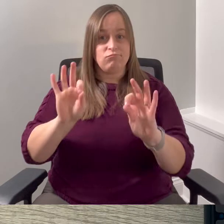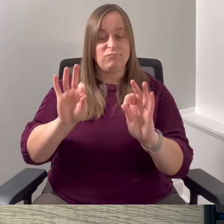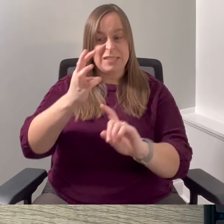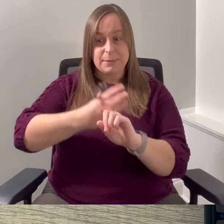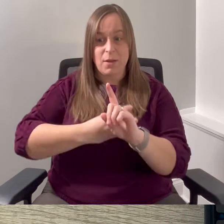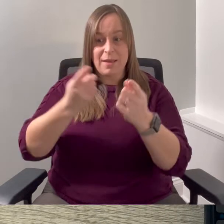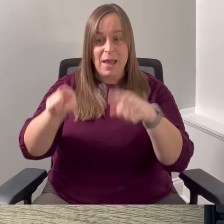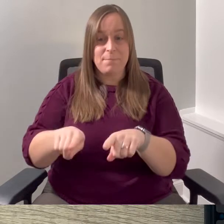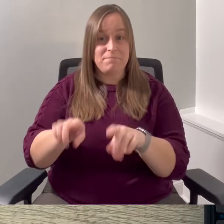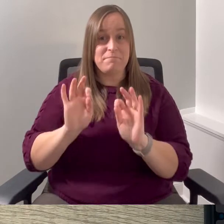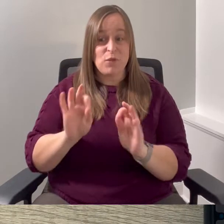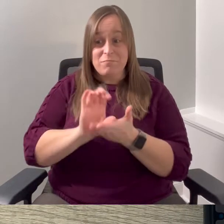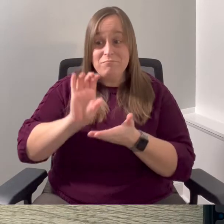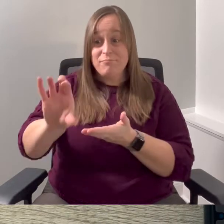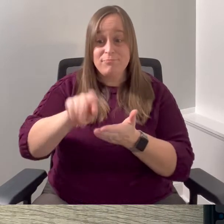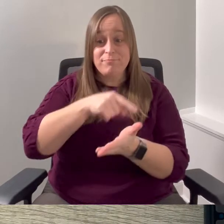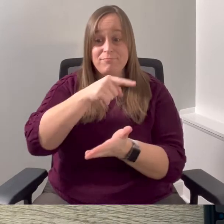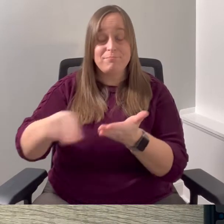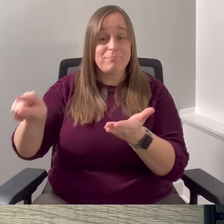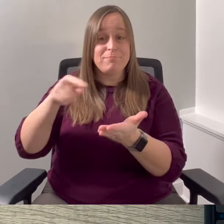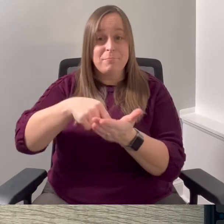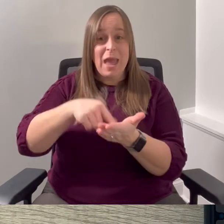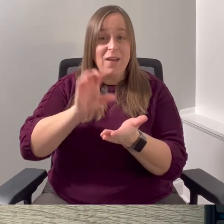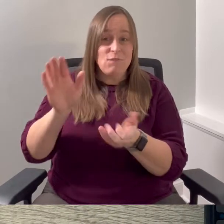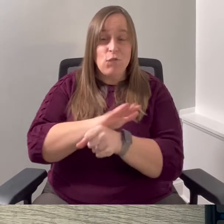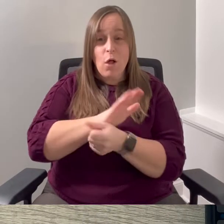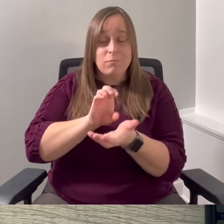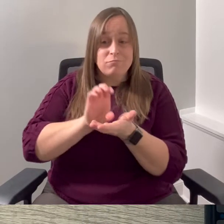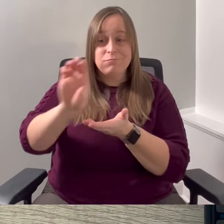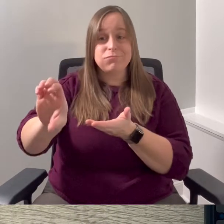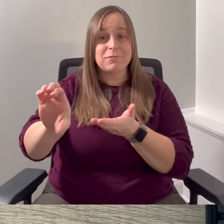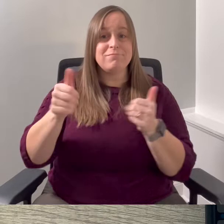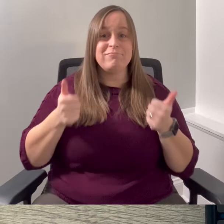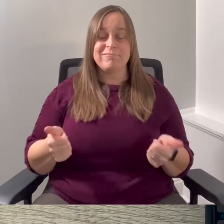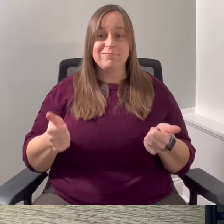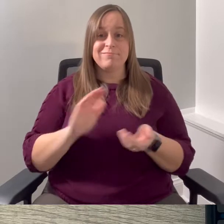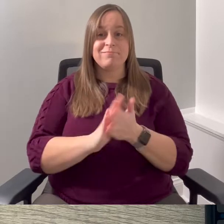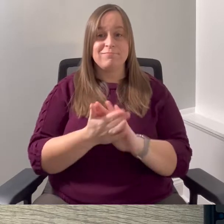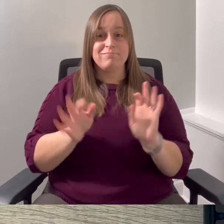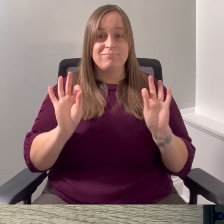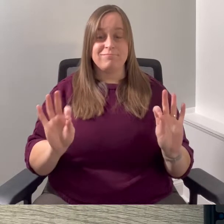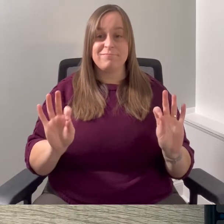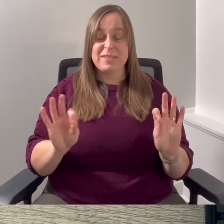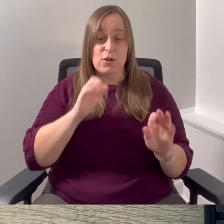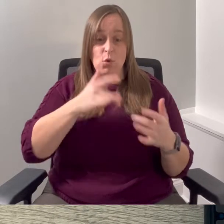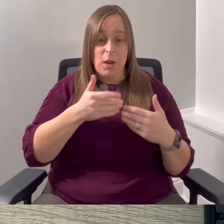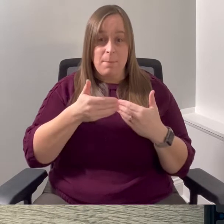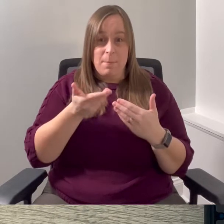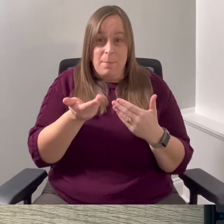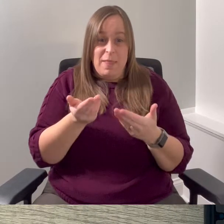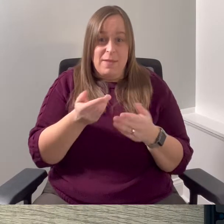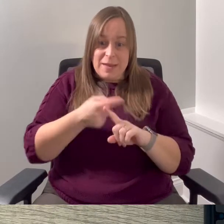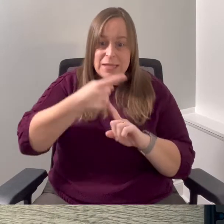$600 and you're able to pay that car insurance bill off completely and not have to worry about it. And then the next month you're going to start